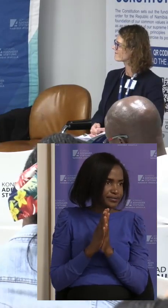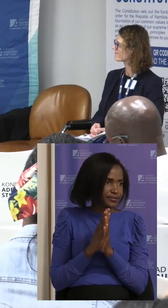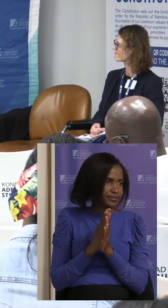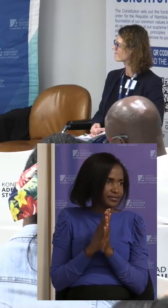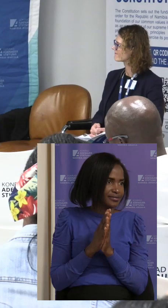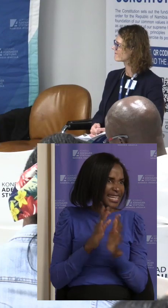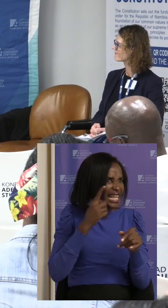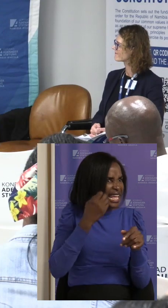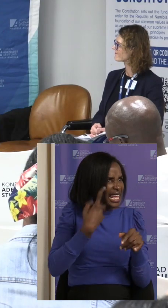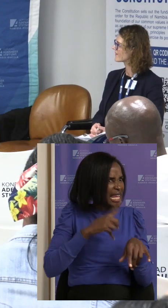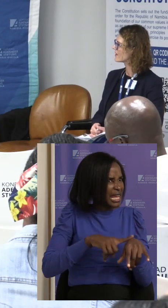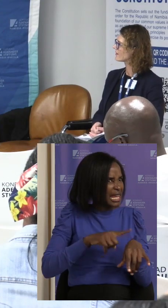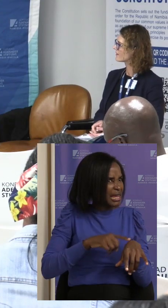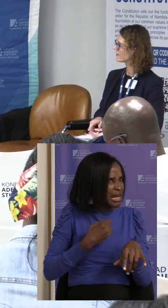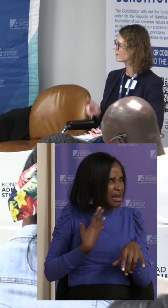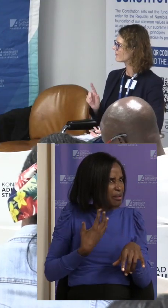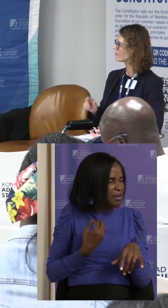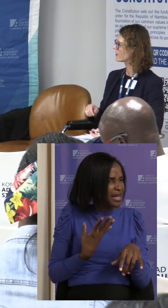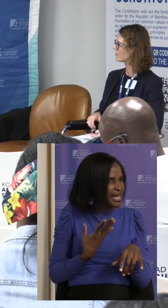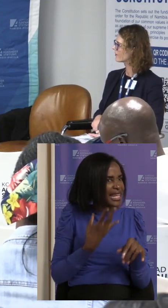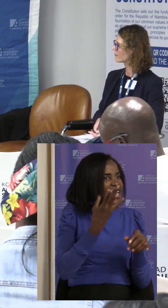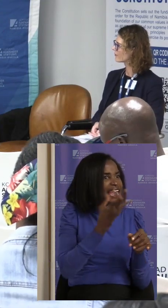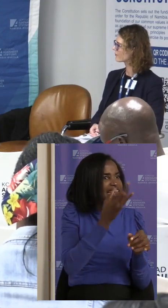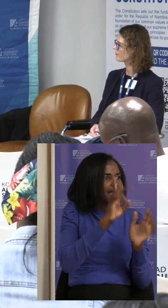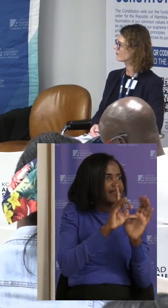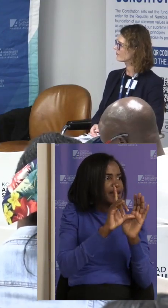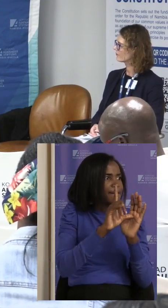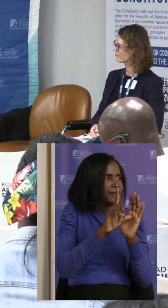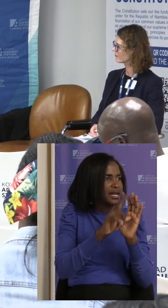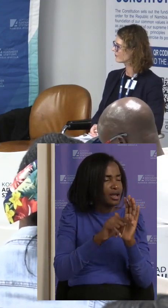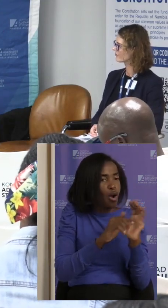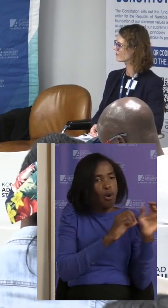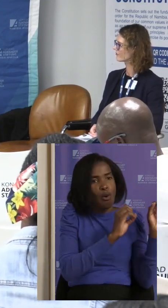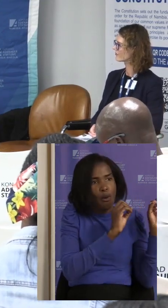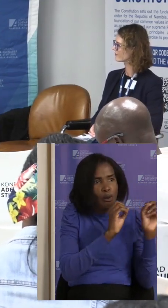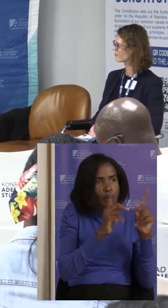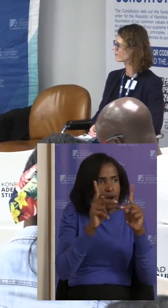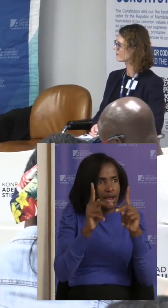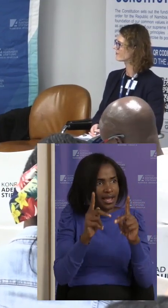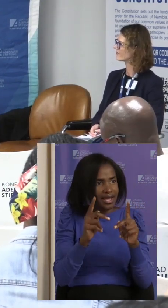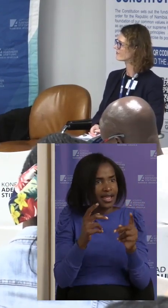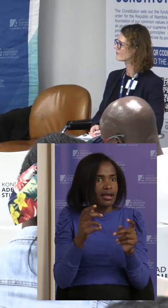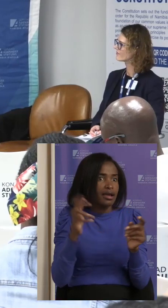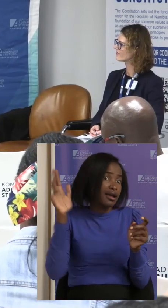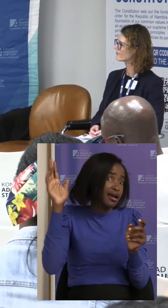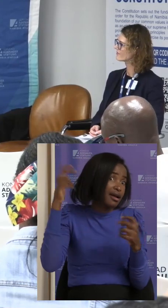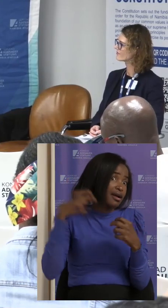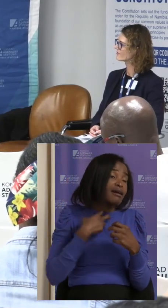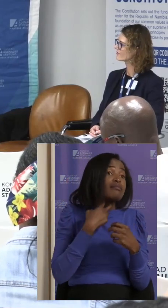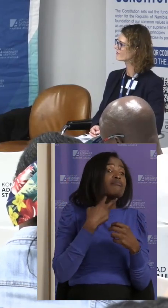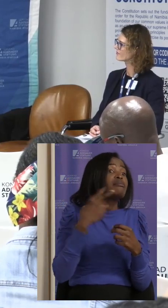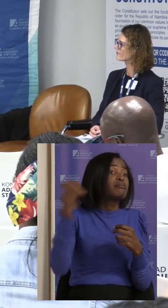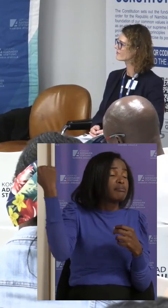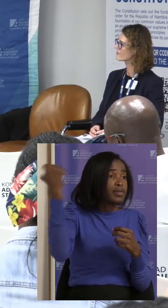How much time? 7 minutes. 7 minutes, okay. Am I audible to the